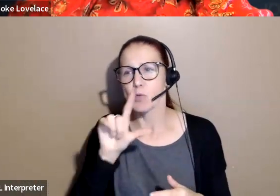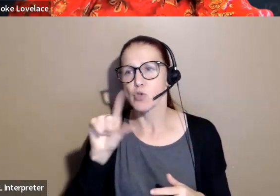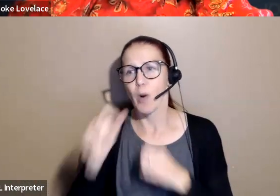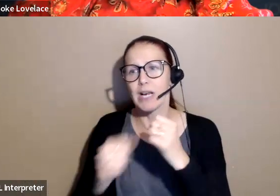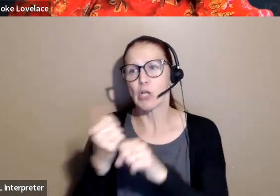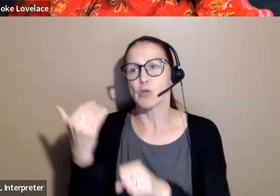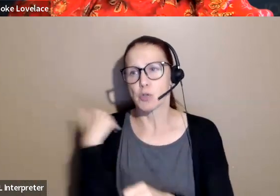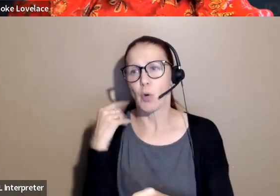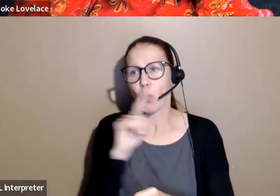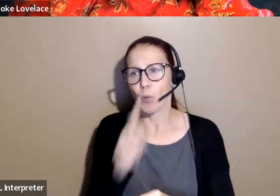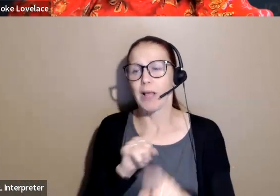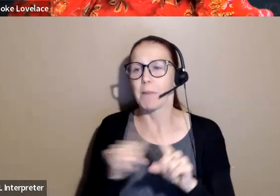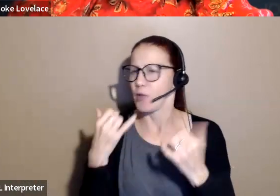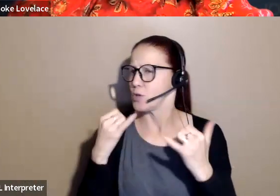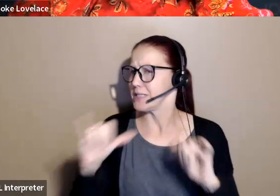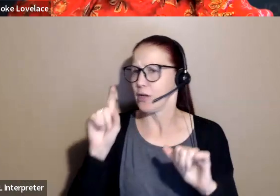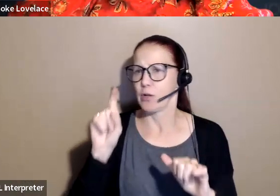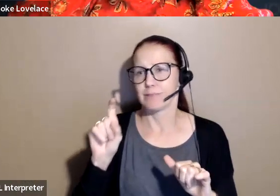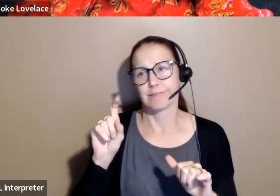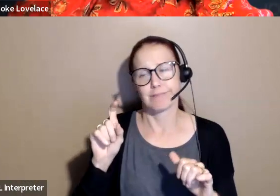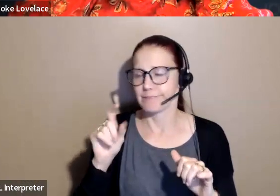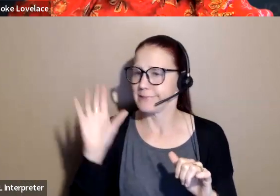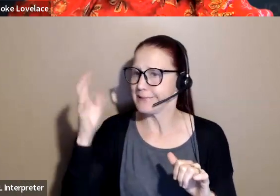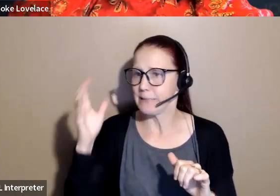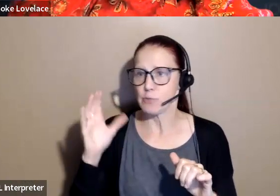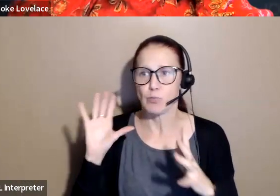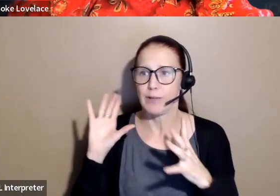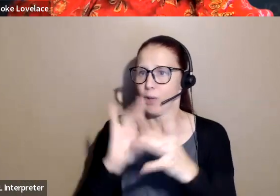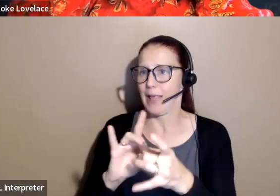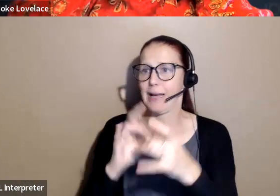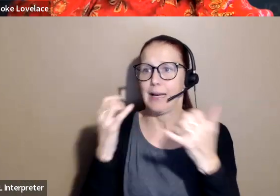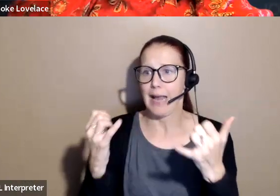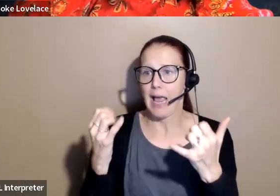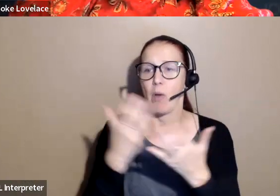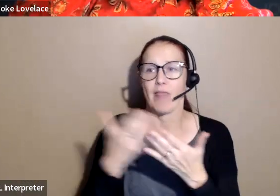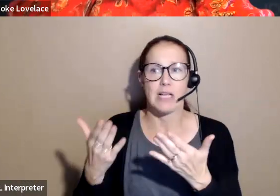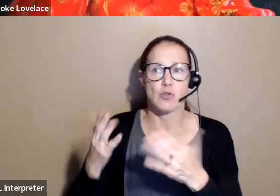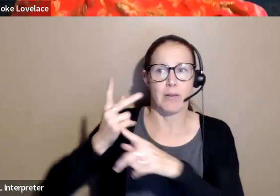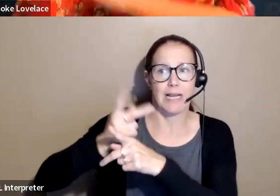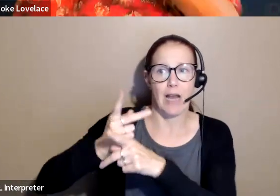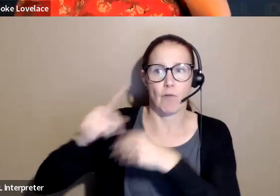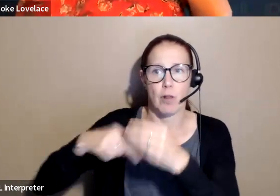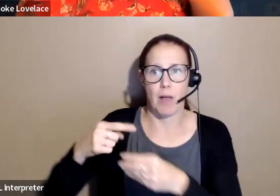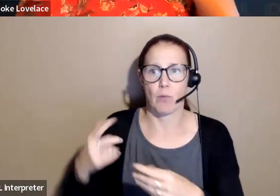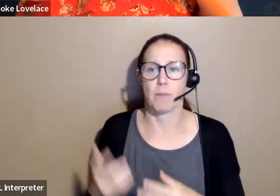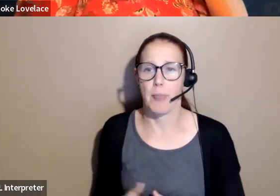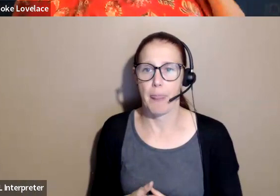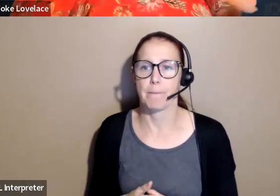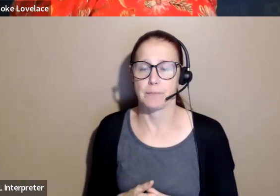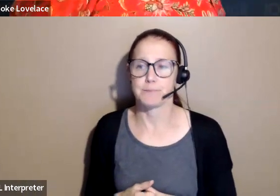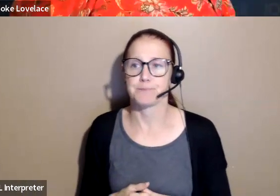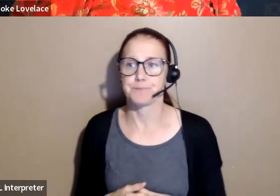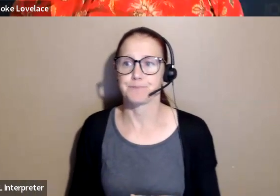ago, but it still needs to be relevant of things to watch out for, I would say.